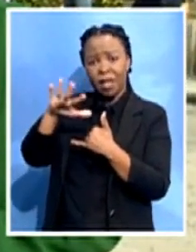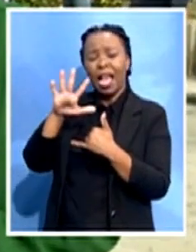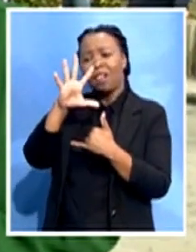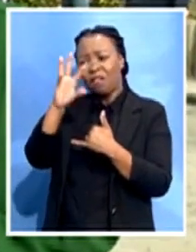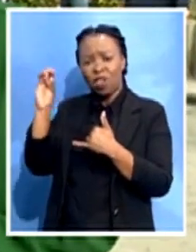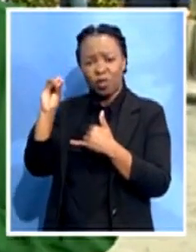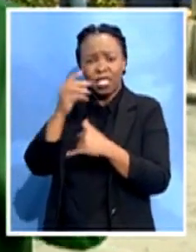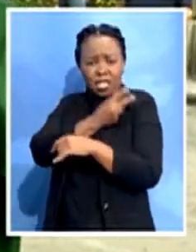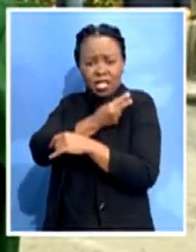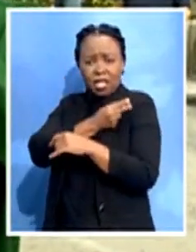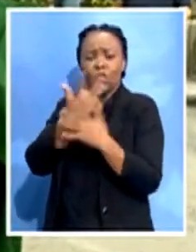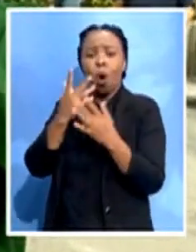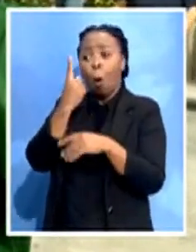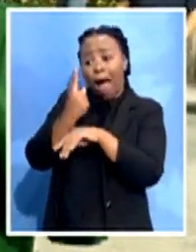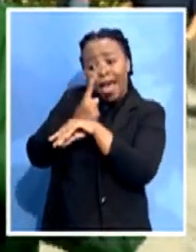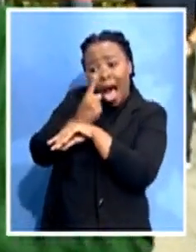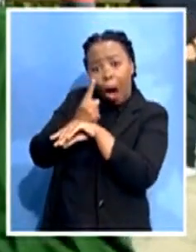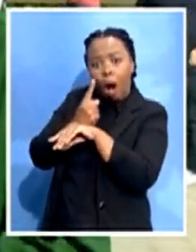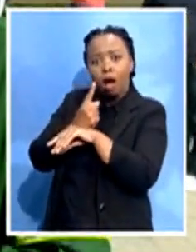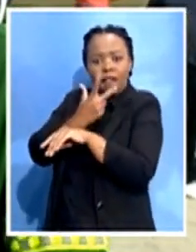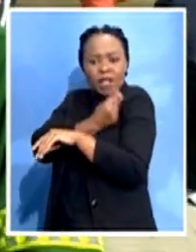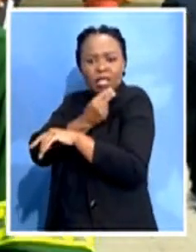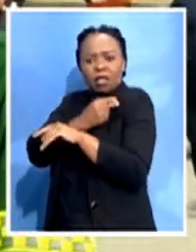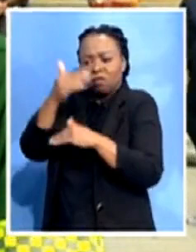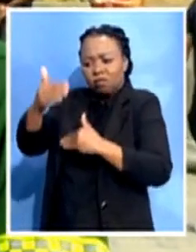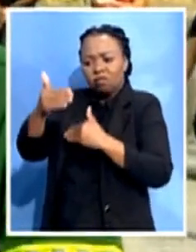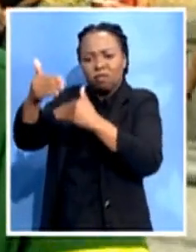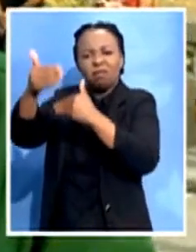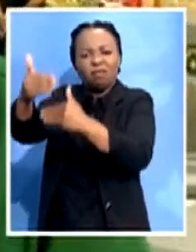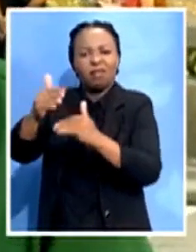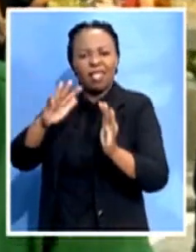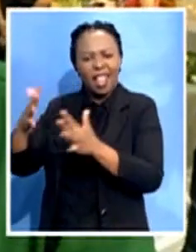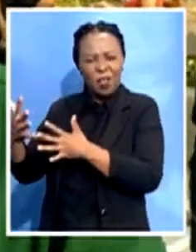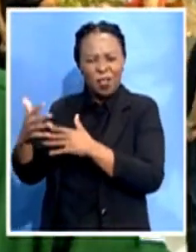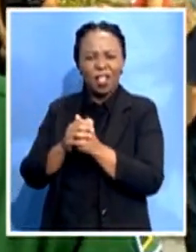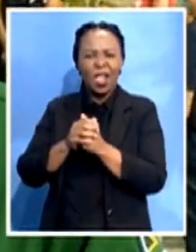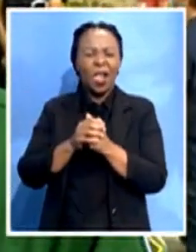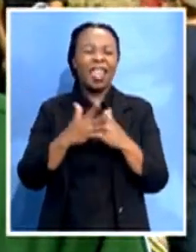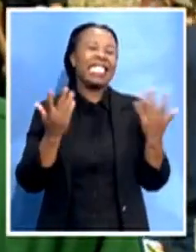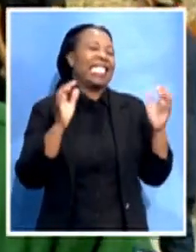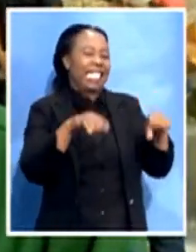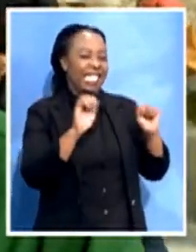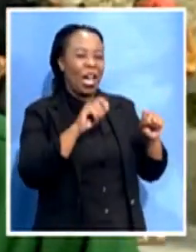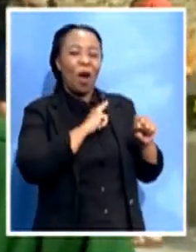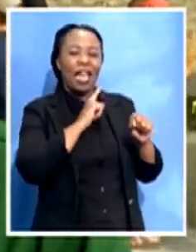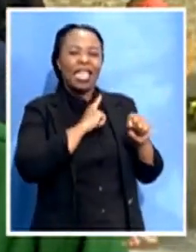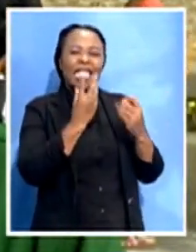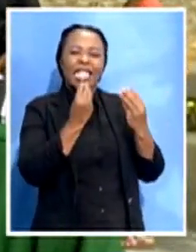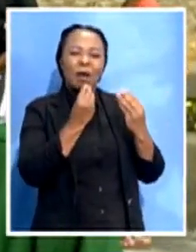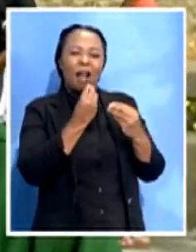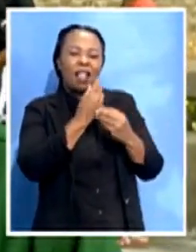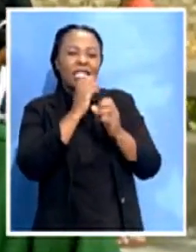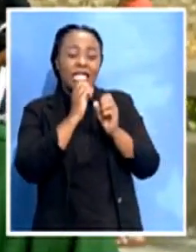get through those numbers today? Yeah, so it depends obviously on the number of staff and vaccinators. We try to get through on this site, for